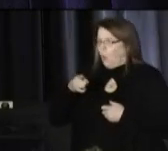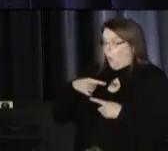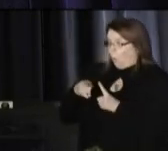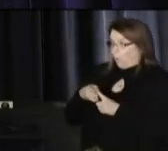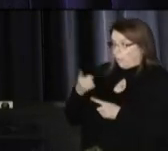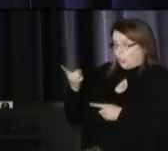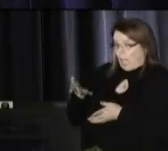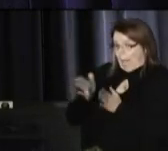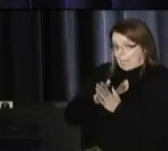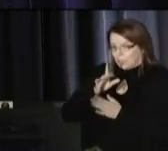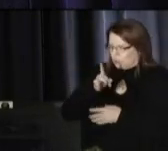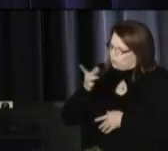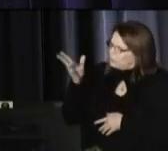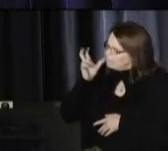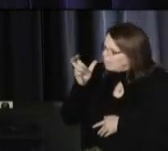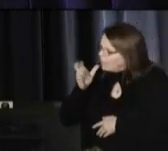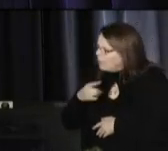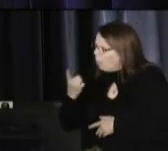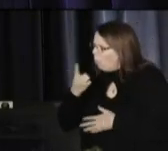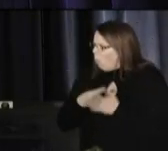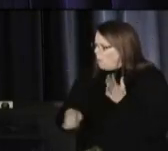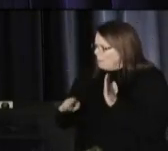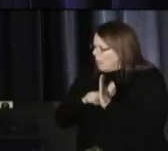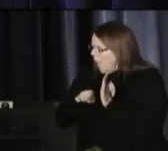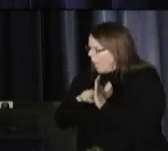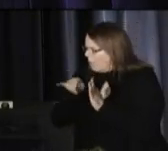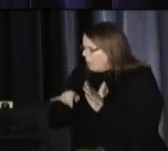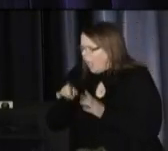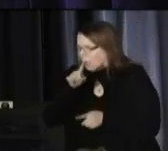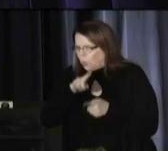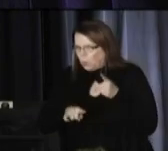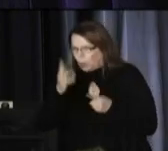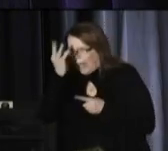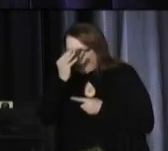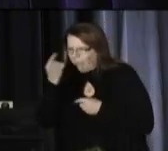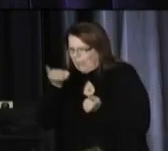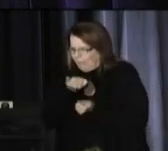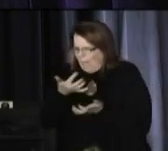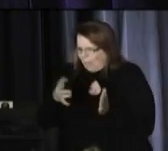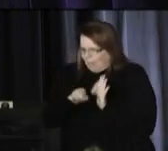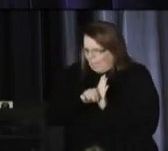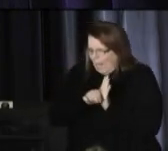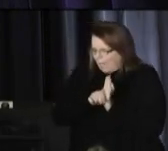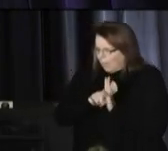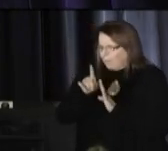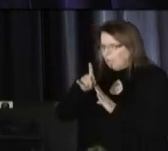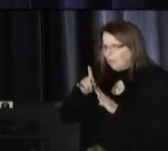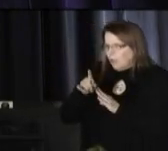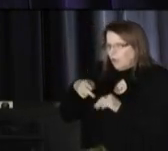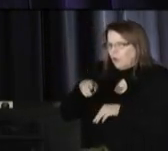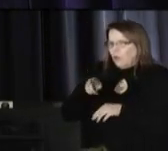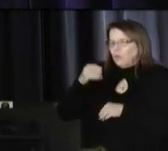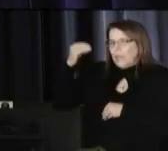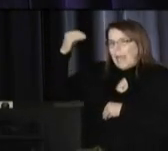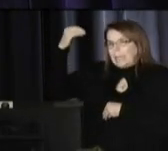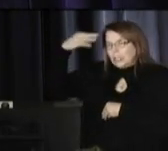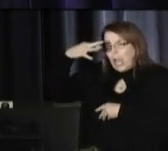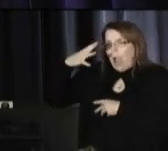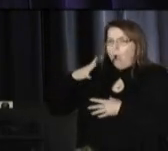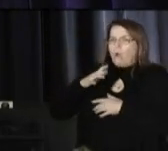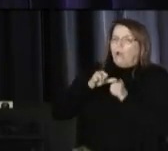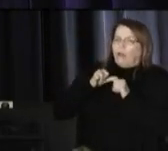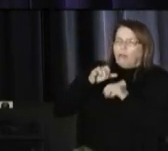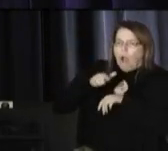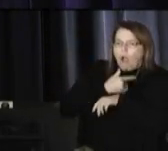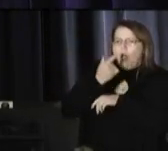her, because what's the downside? You can't think of one. You take long, hot, soapy showers, catching